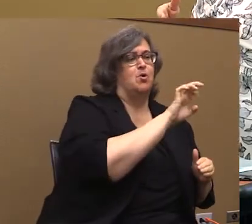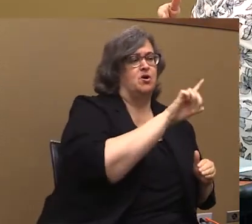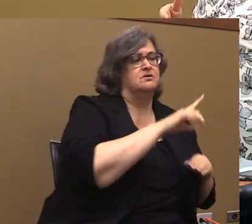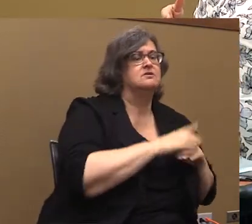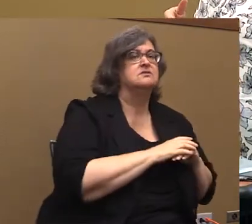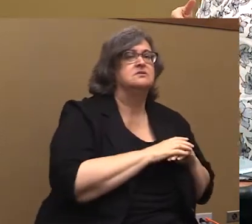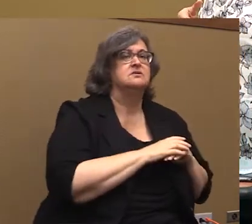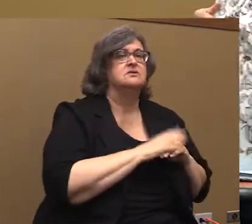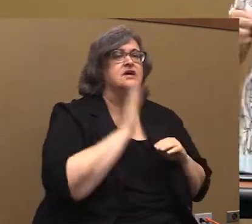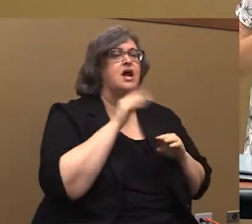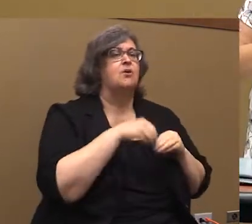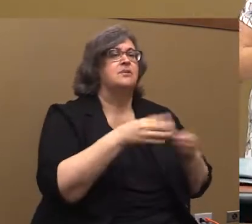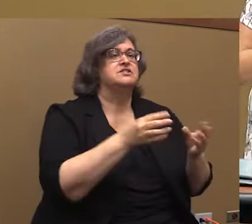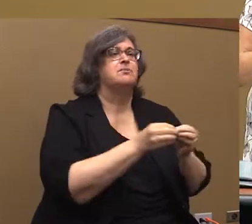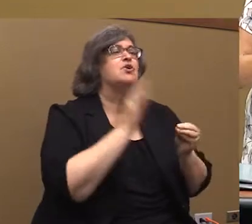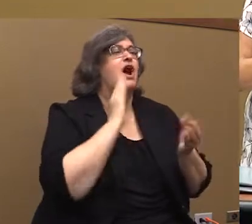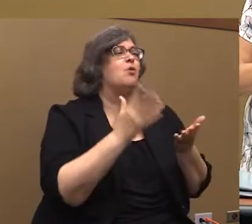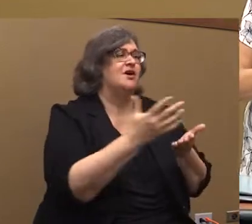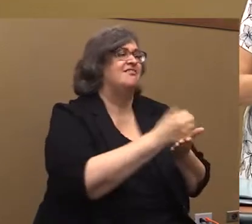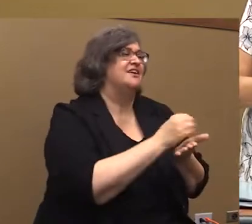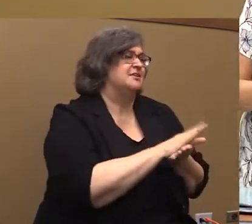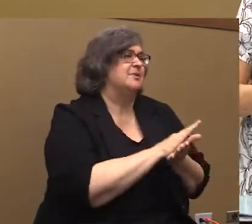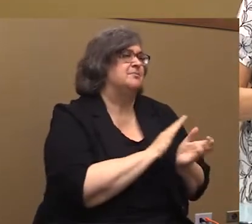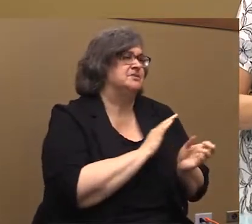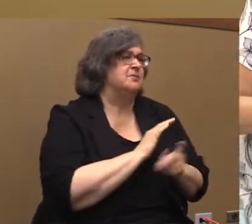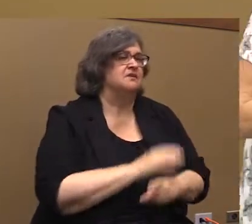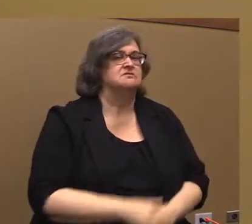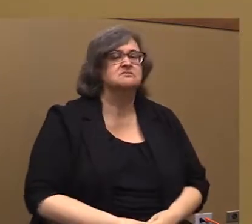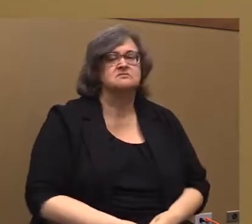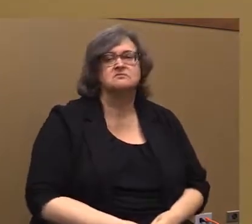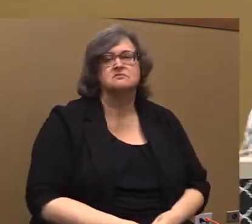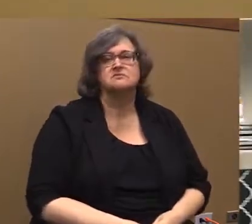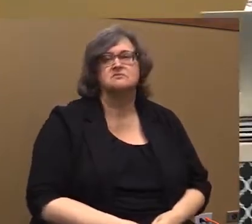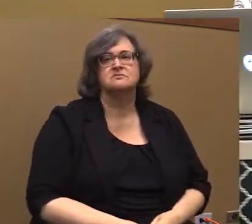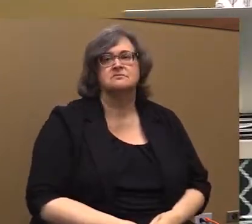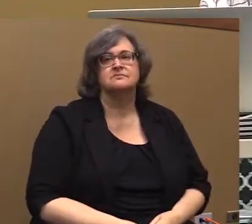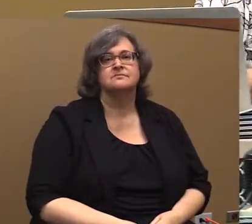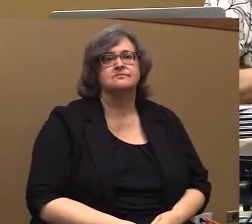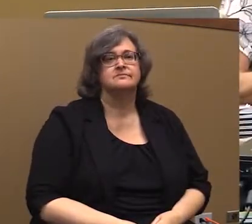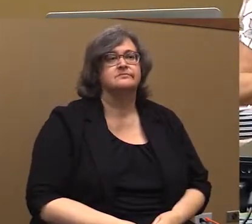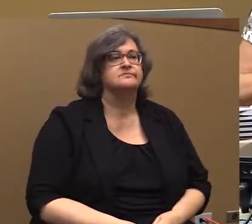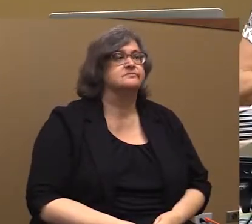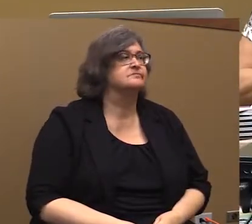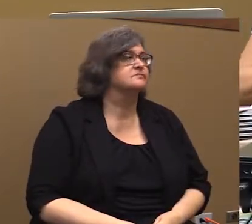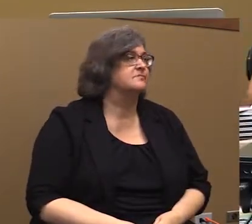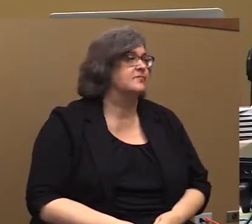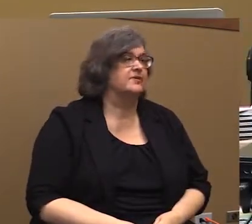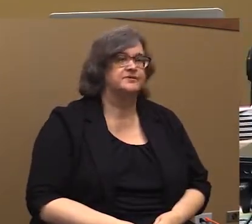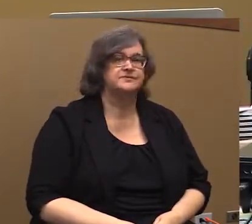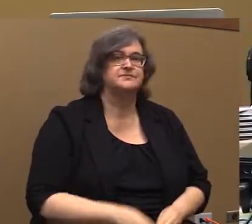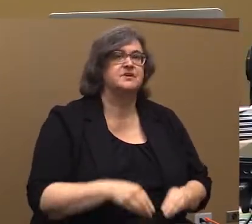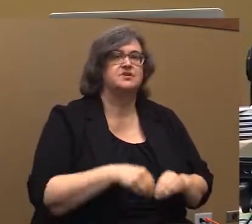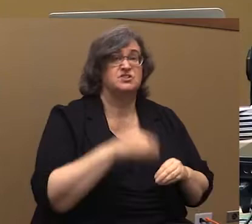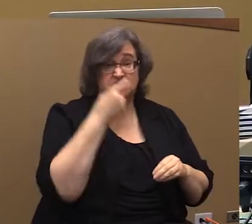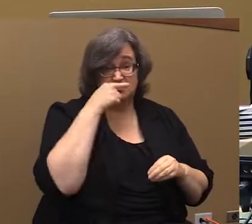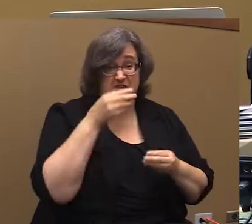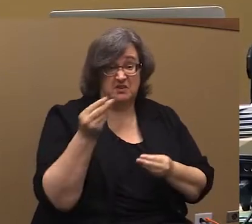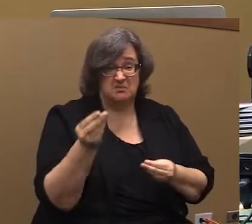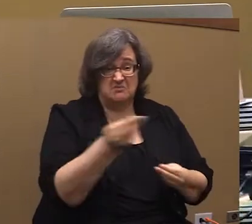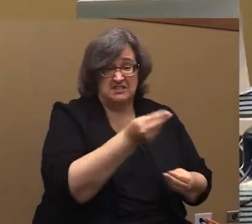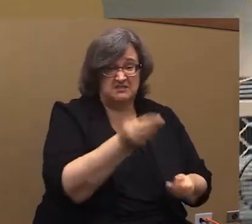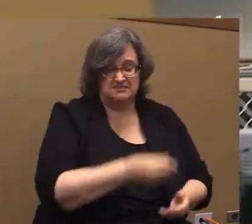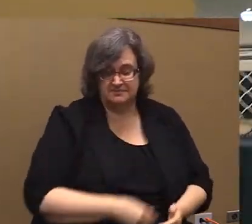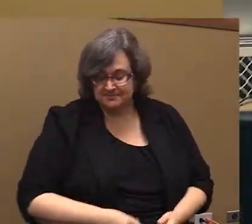bored. So think about that. I'm going to pass some more out to your groups, and then in the end, I'll collect these